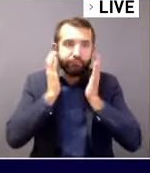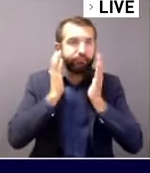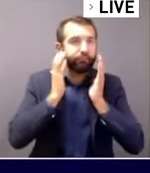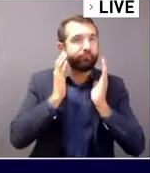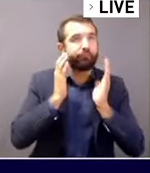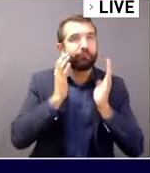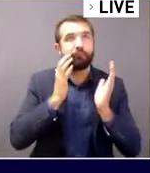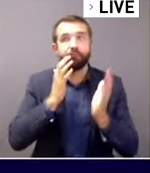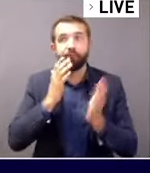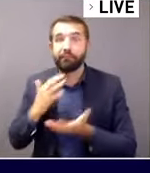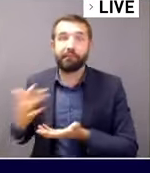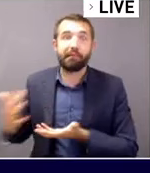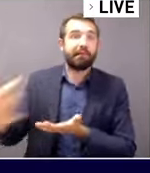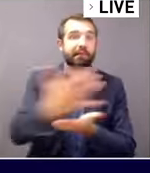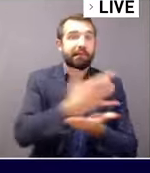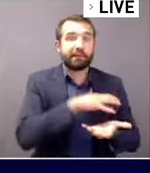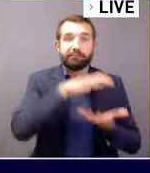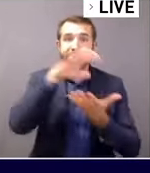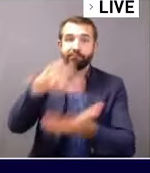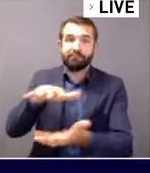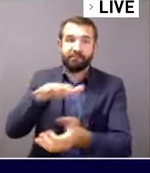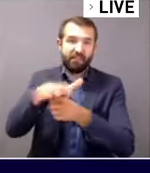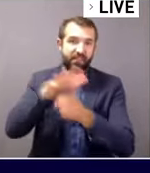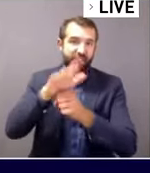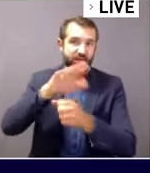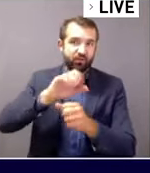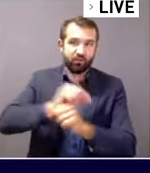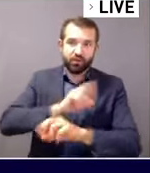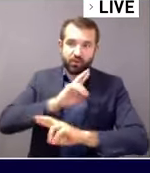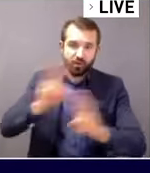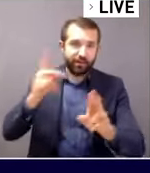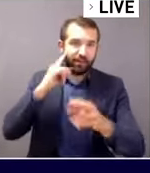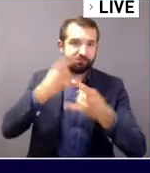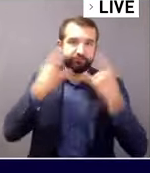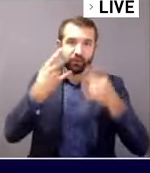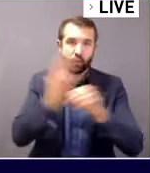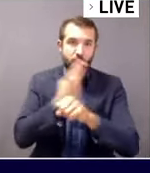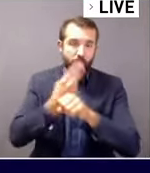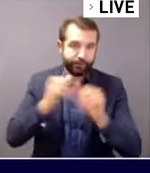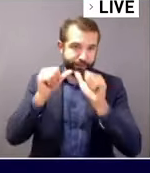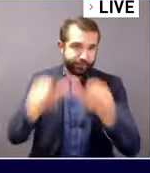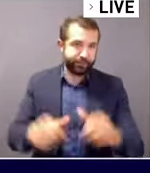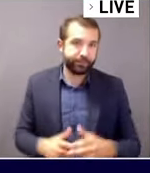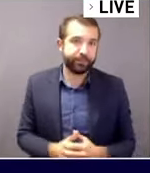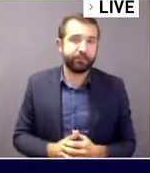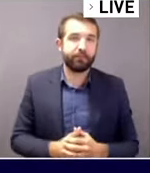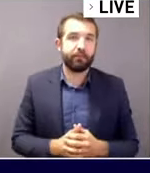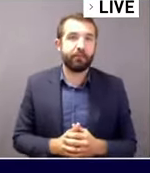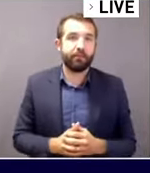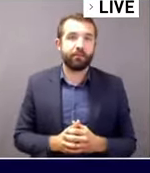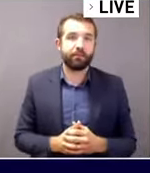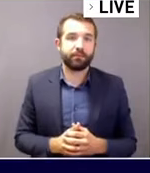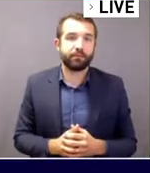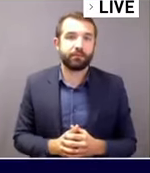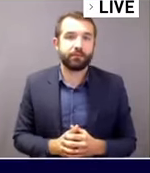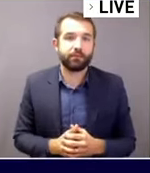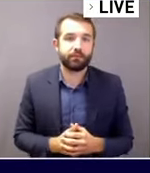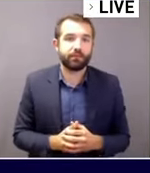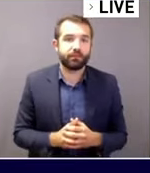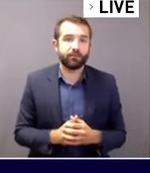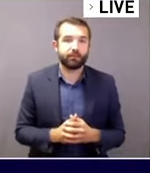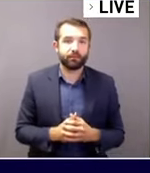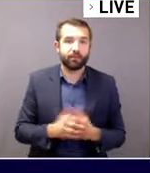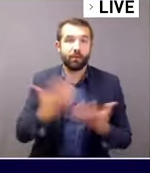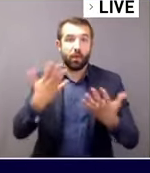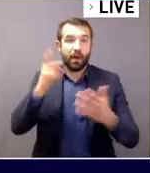an ample and adequate supply of them on hand. We're continuing to work with the jail to make sure we can help them put